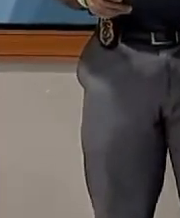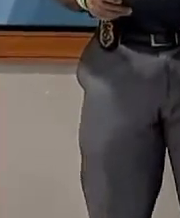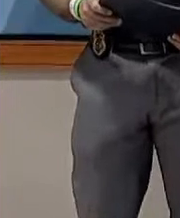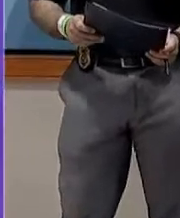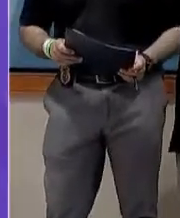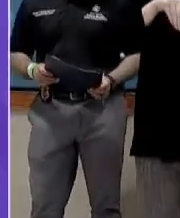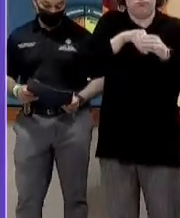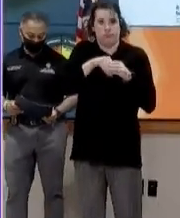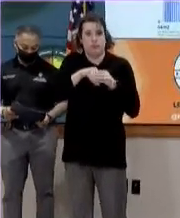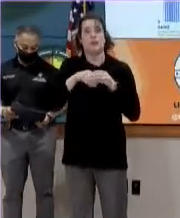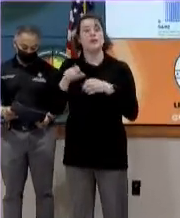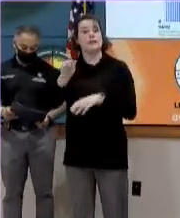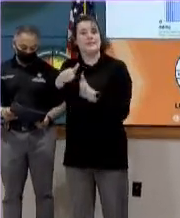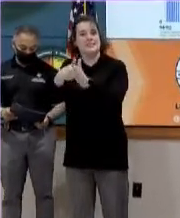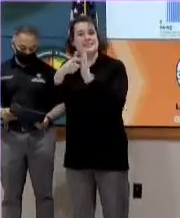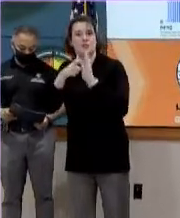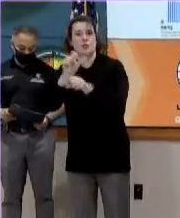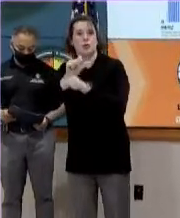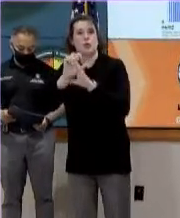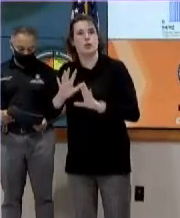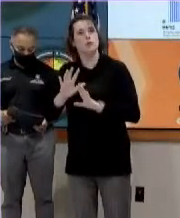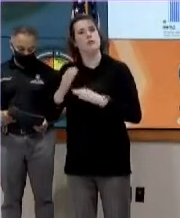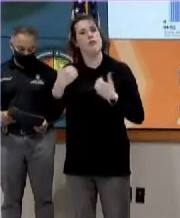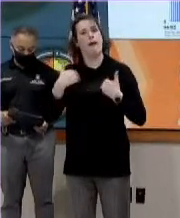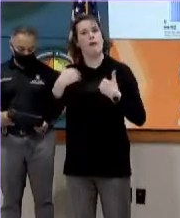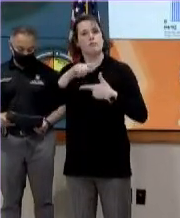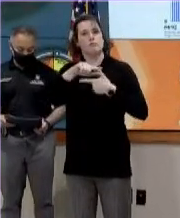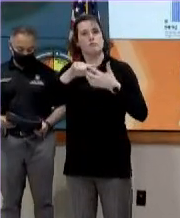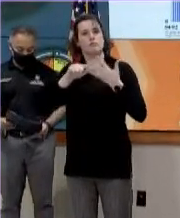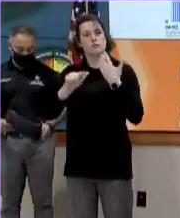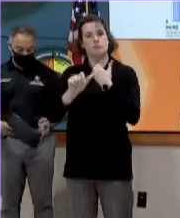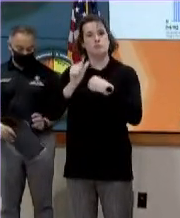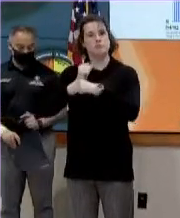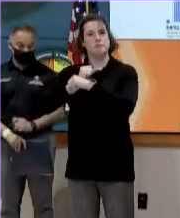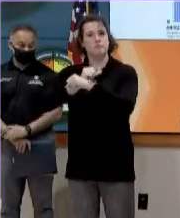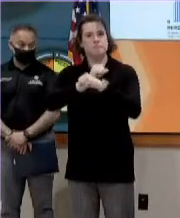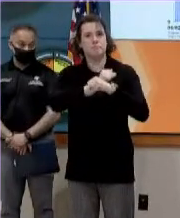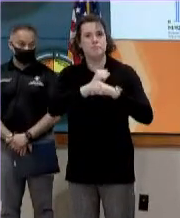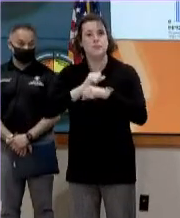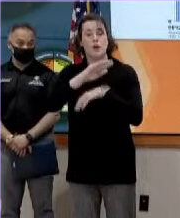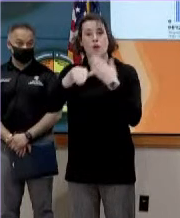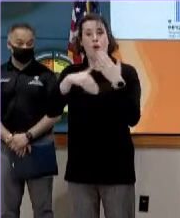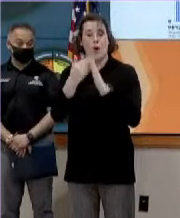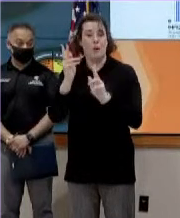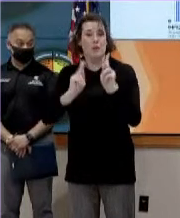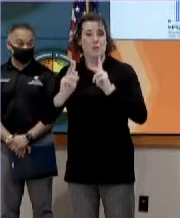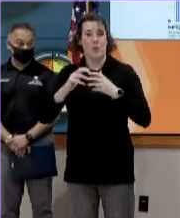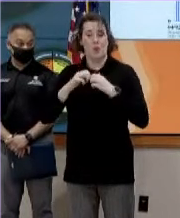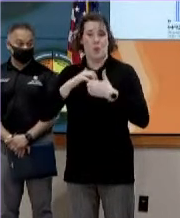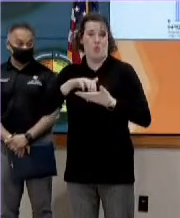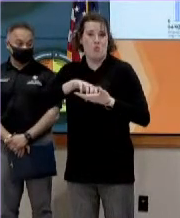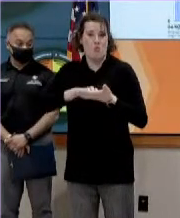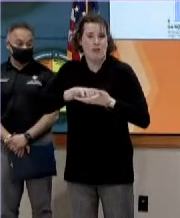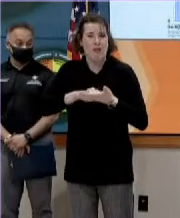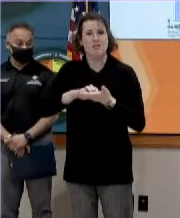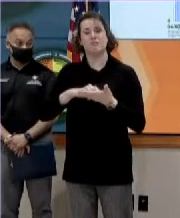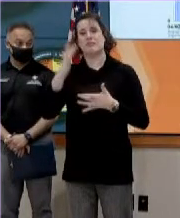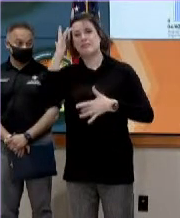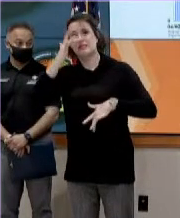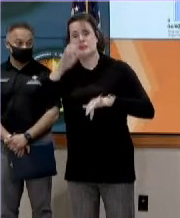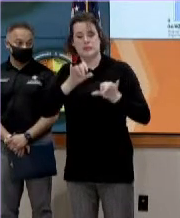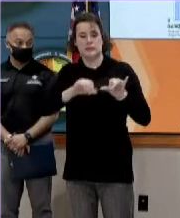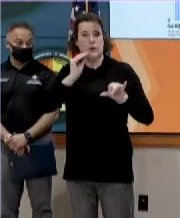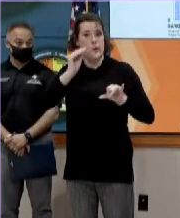workers, practice special precautions to prevent spread. All vulnerable individuals, stay home. Avoid